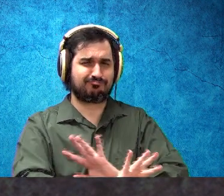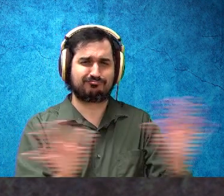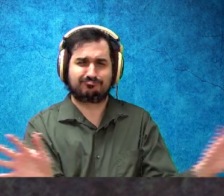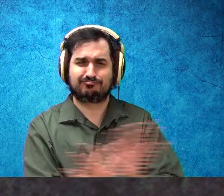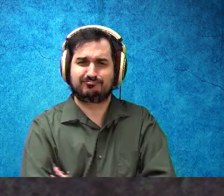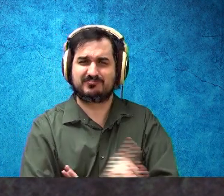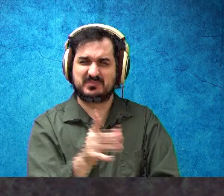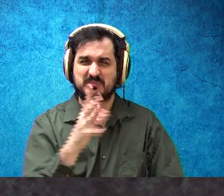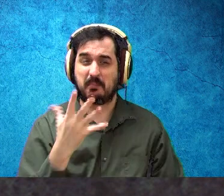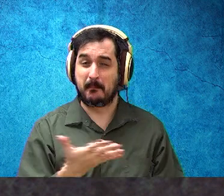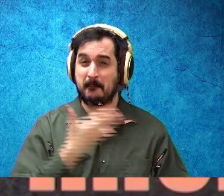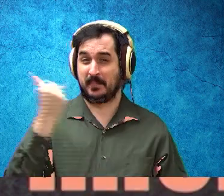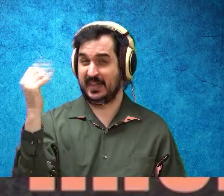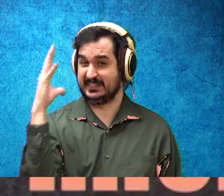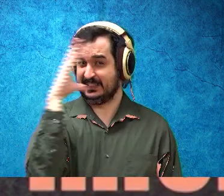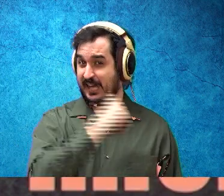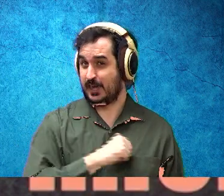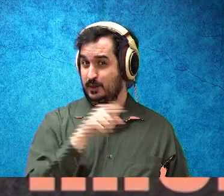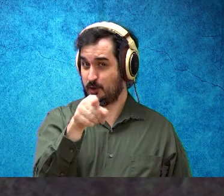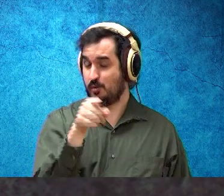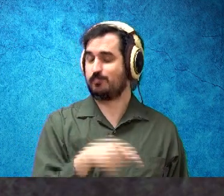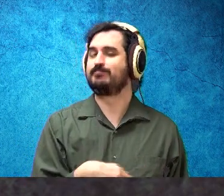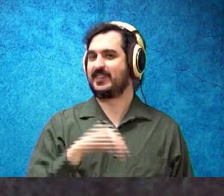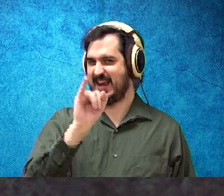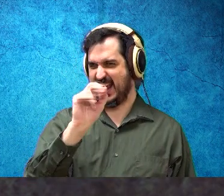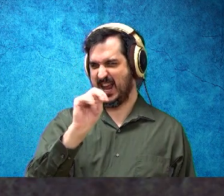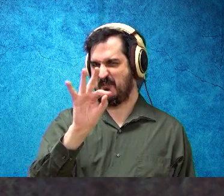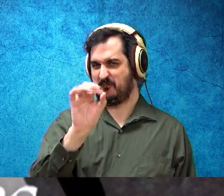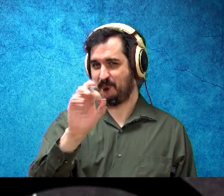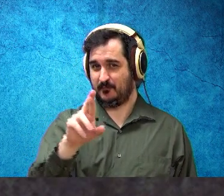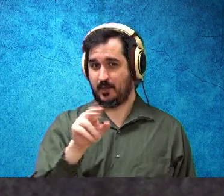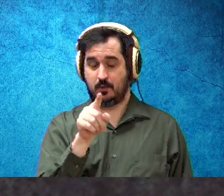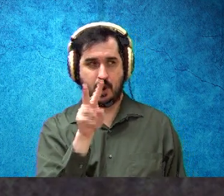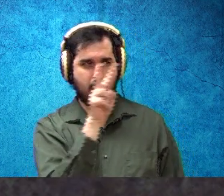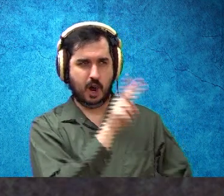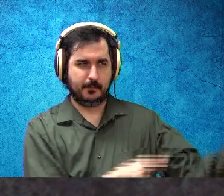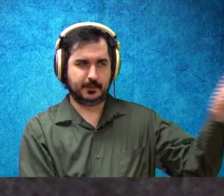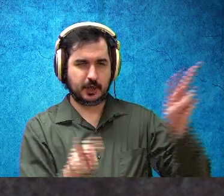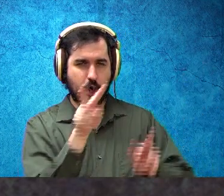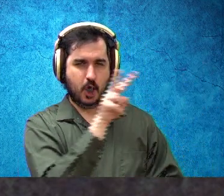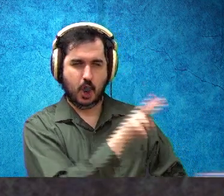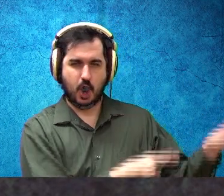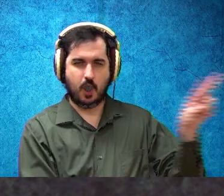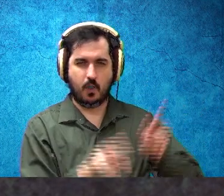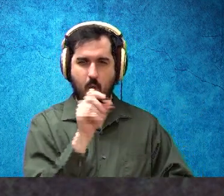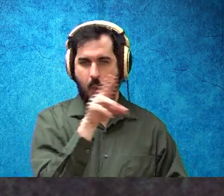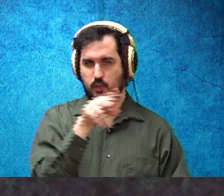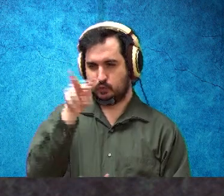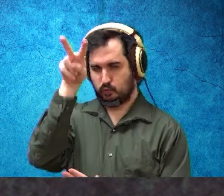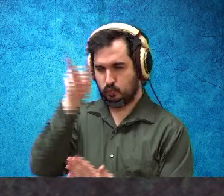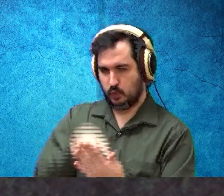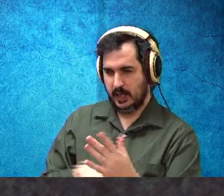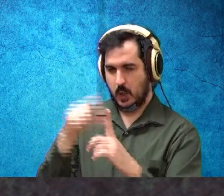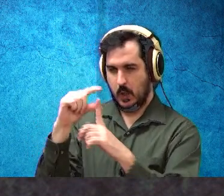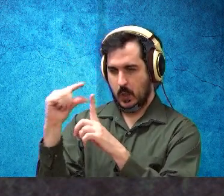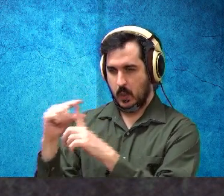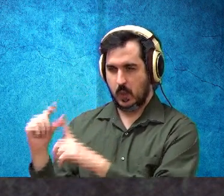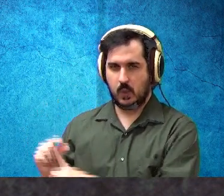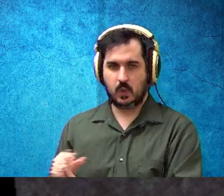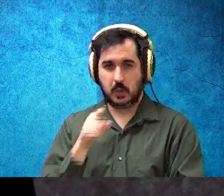your best guess, you infer. Whether you observe the clues or you read them in the words, you